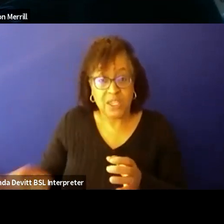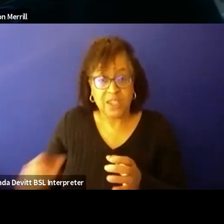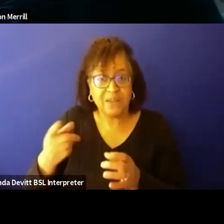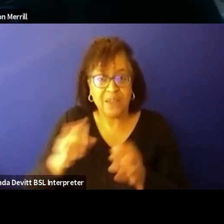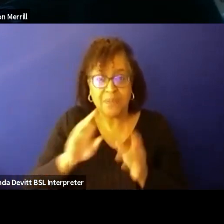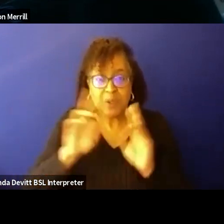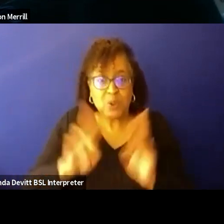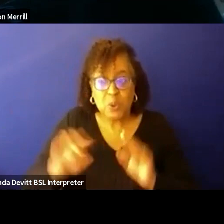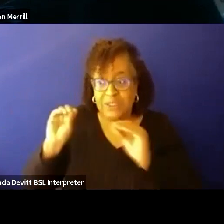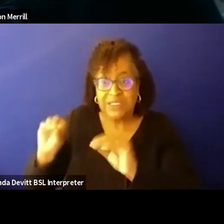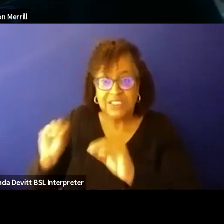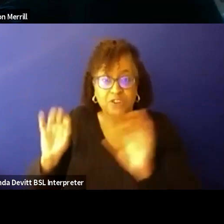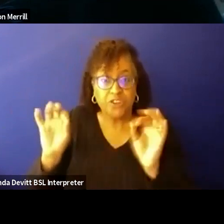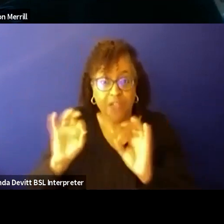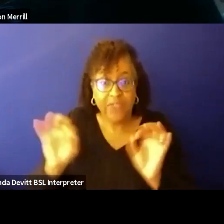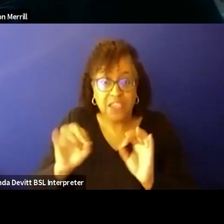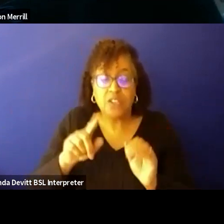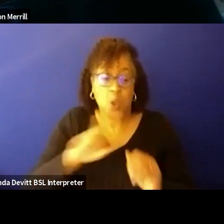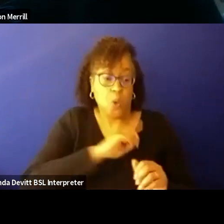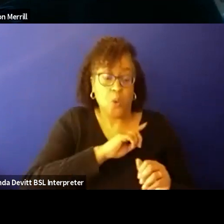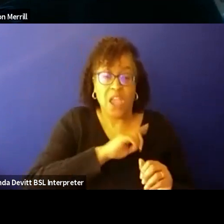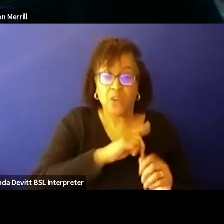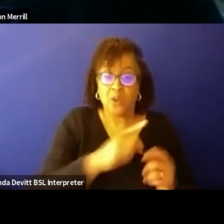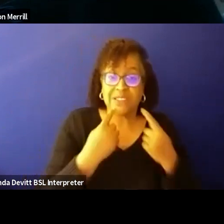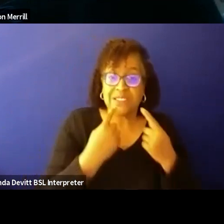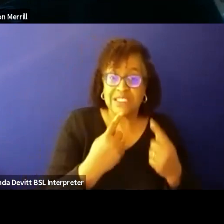will be back behind,